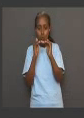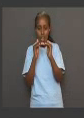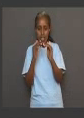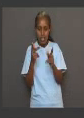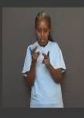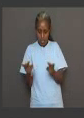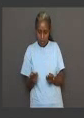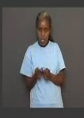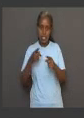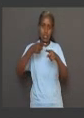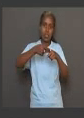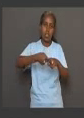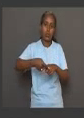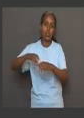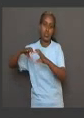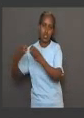spaced cross-sections.